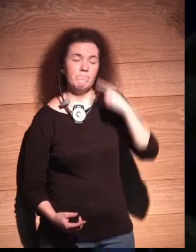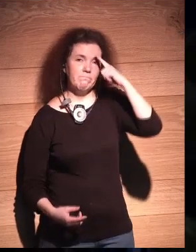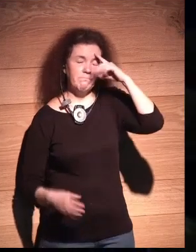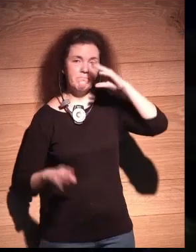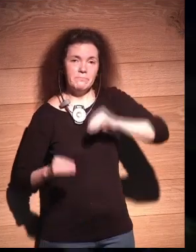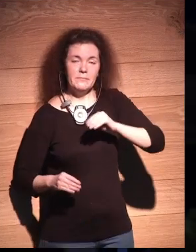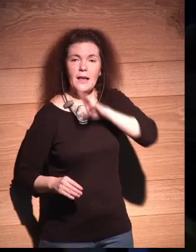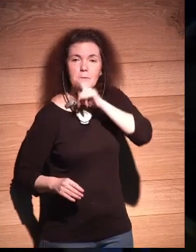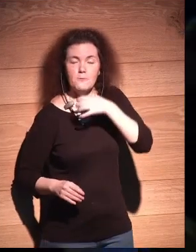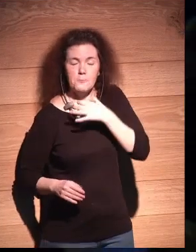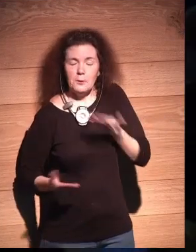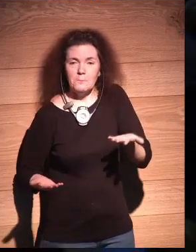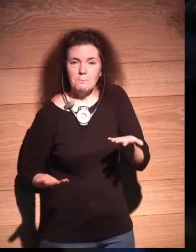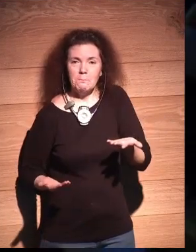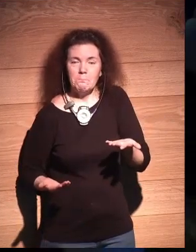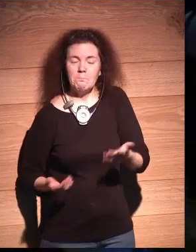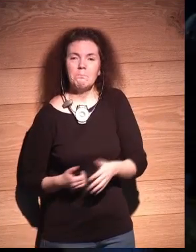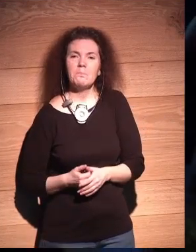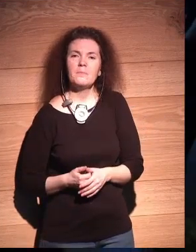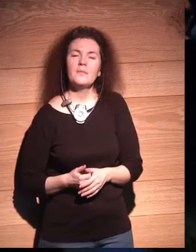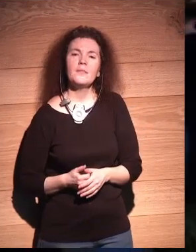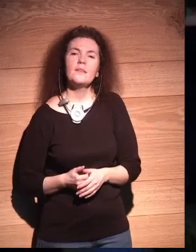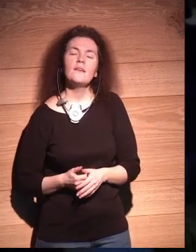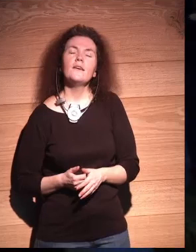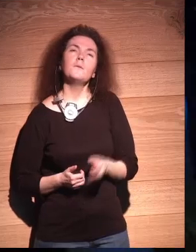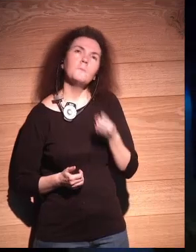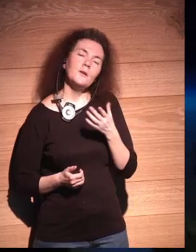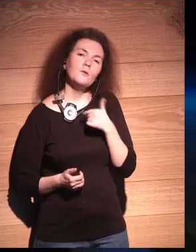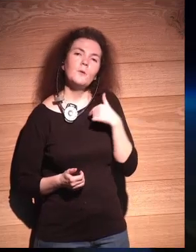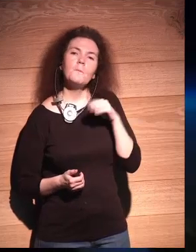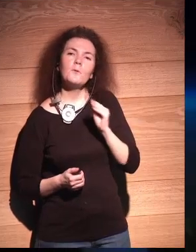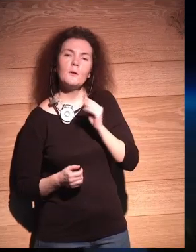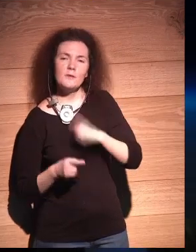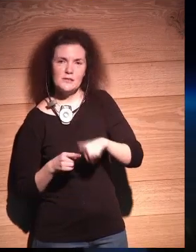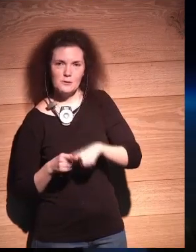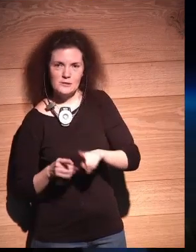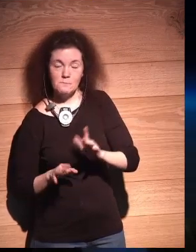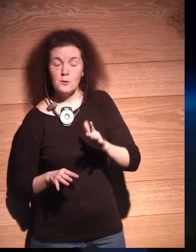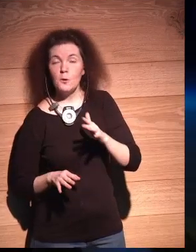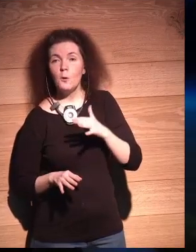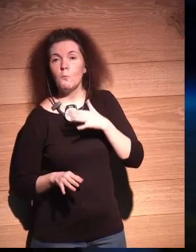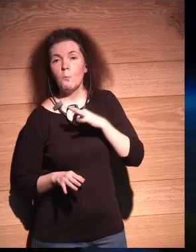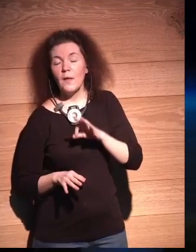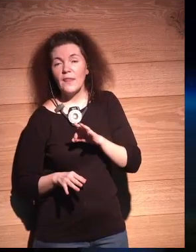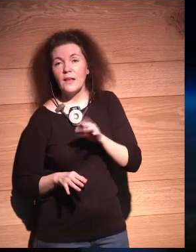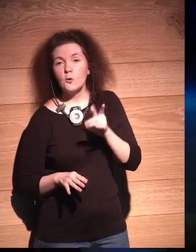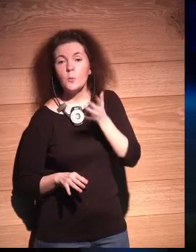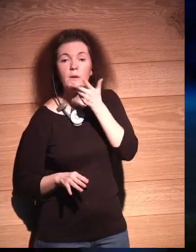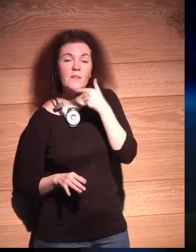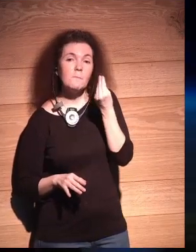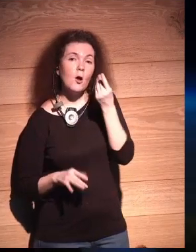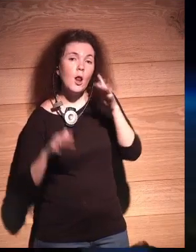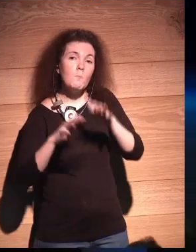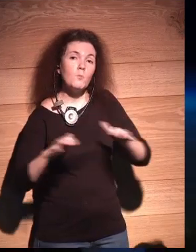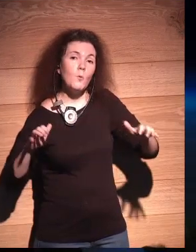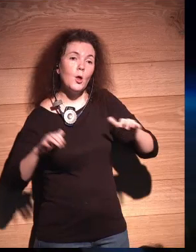Okay, I think I'm going to ask you a couple of questions, but I think you would like maybe to invite the audience to. I would okay. like